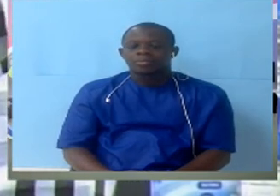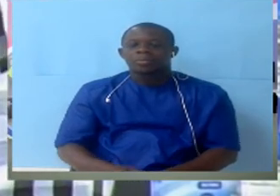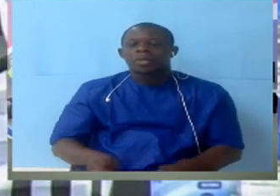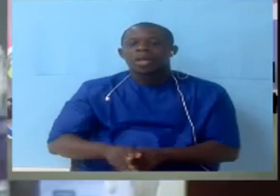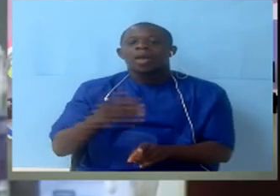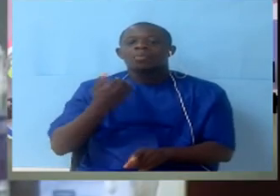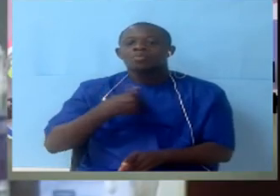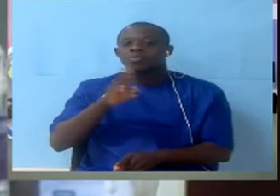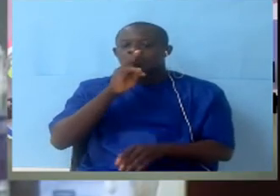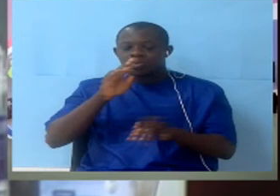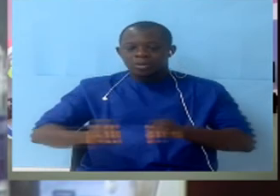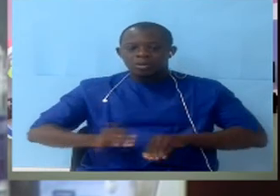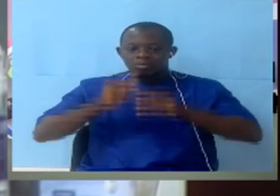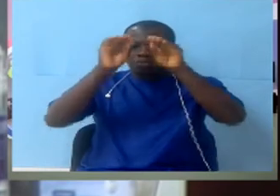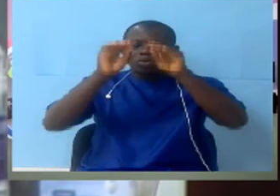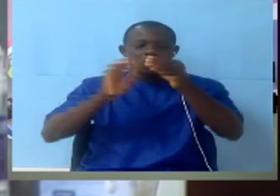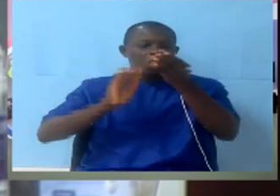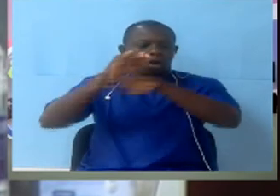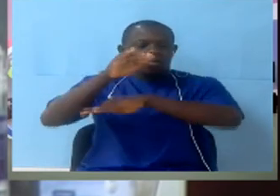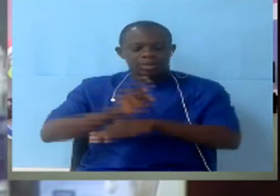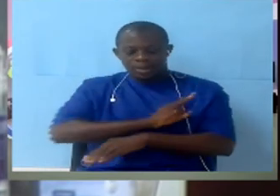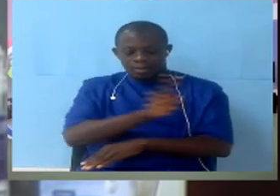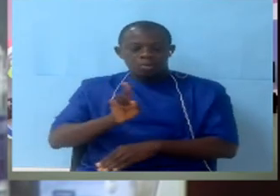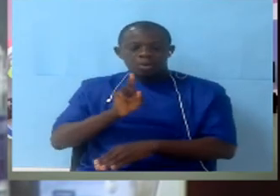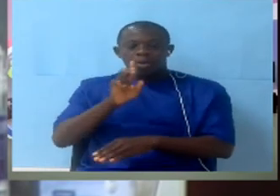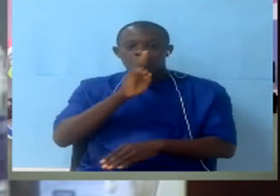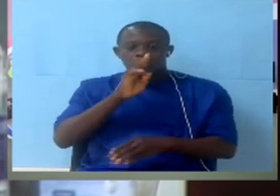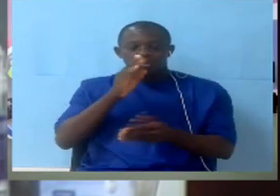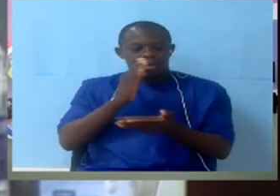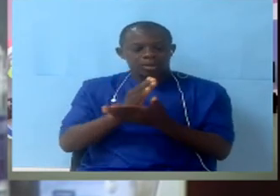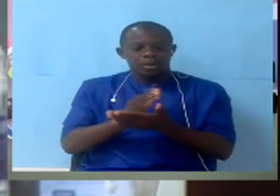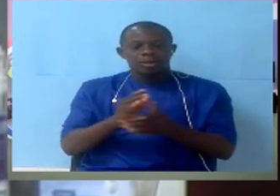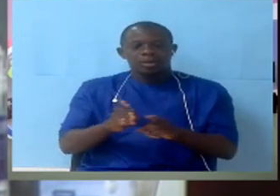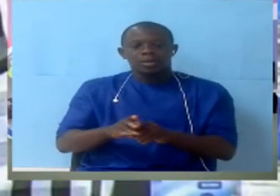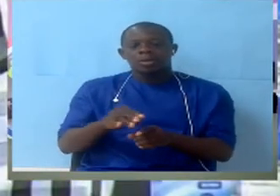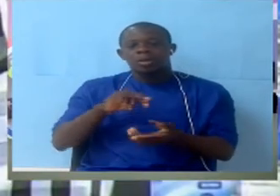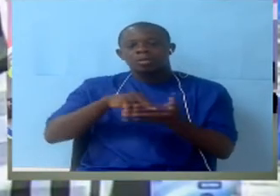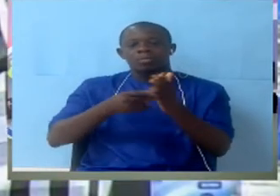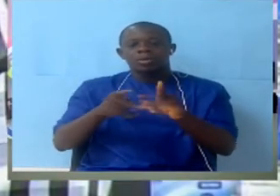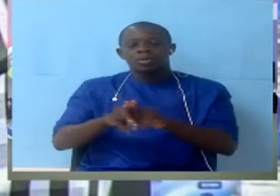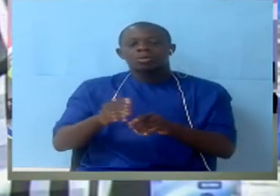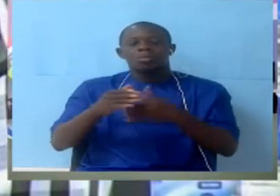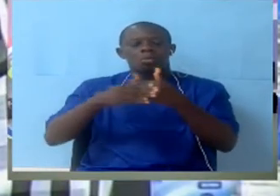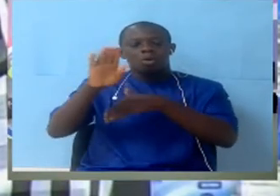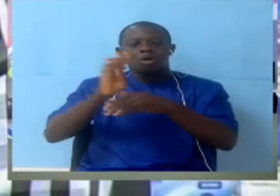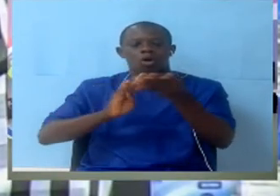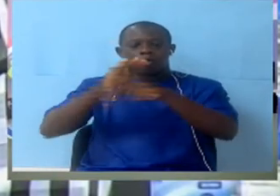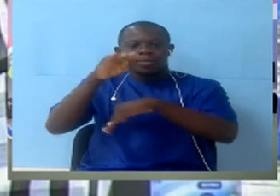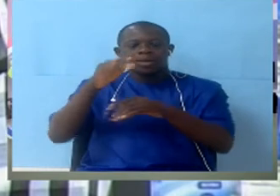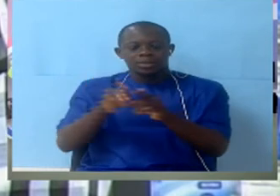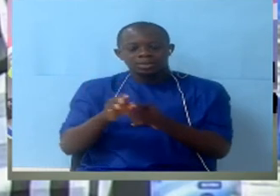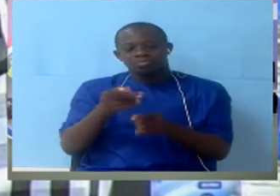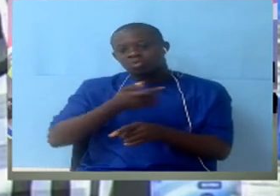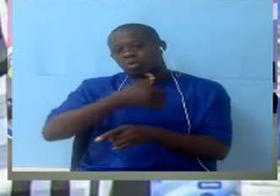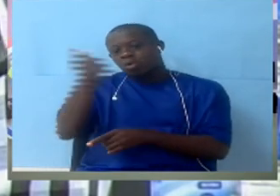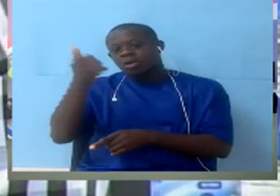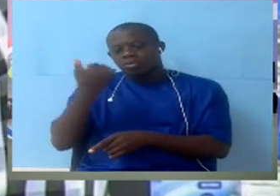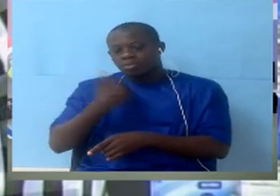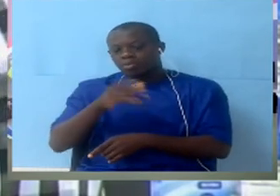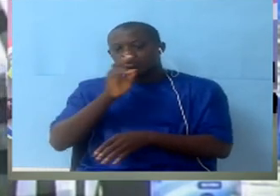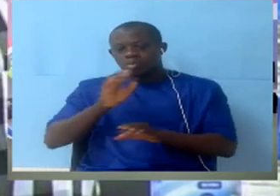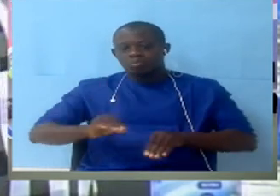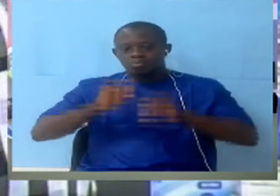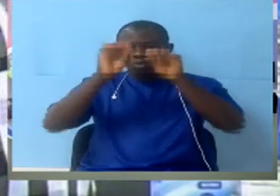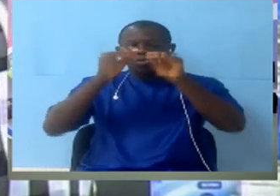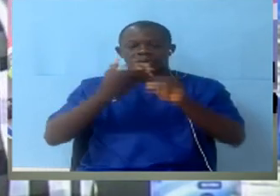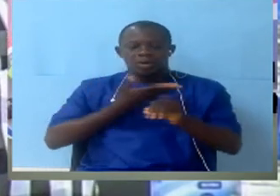People were promoted over them, whom you know, they were more overdue than those people promoted over them. After